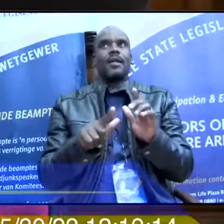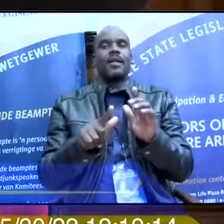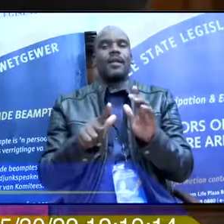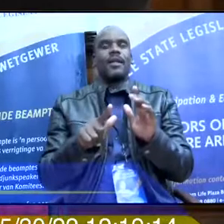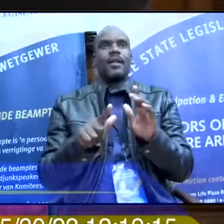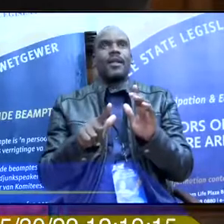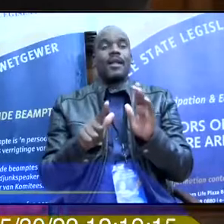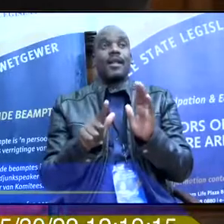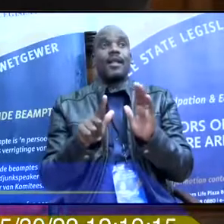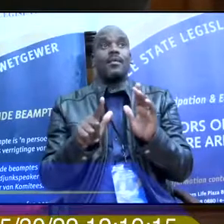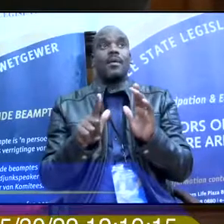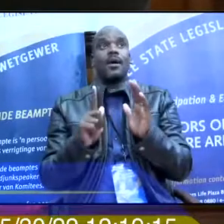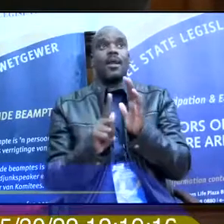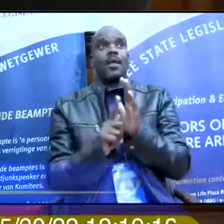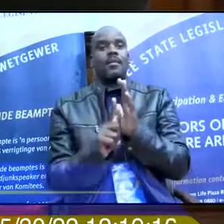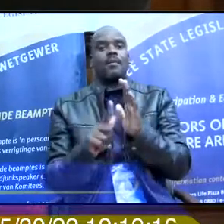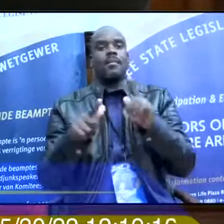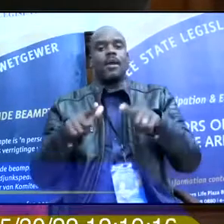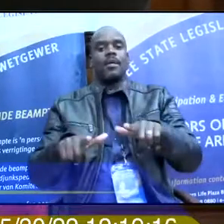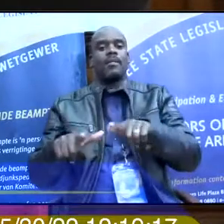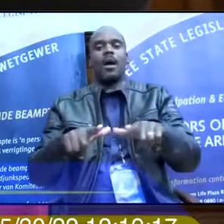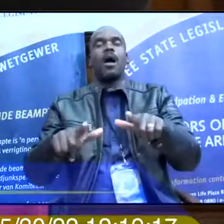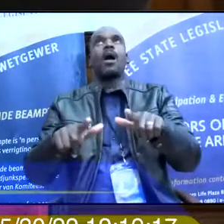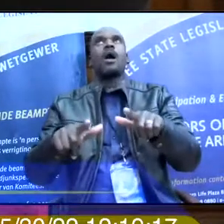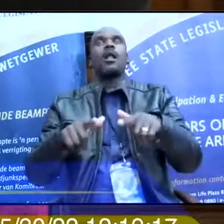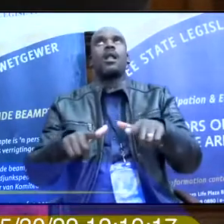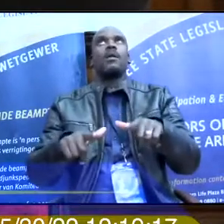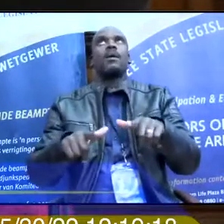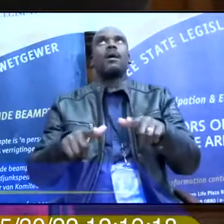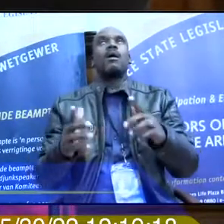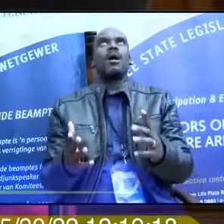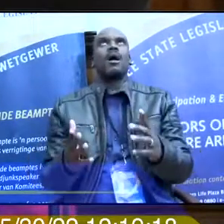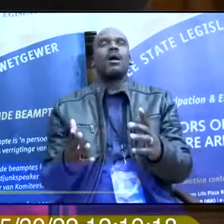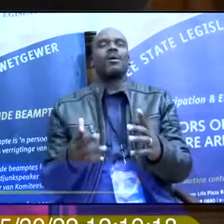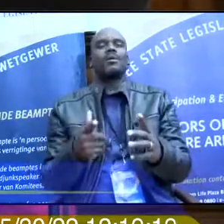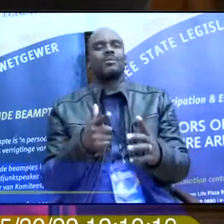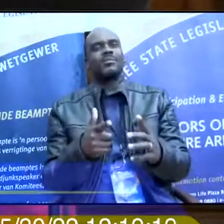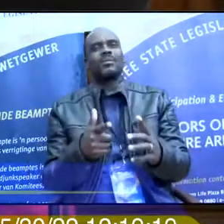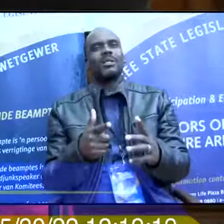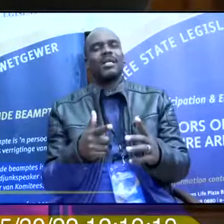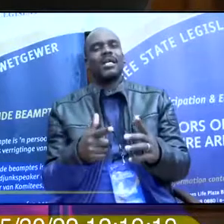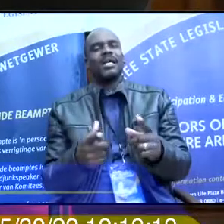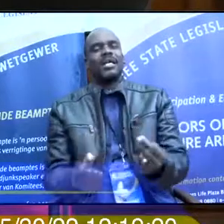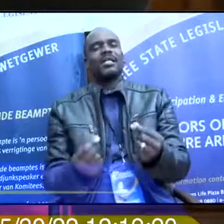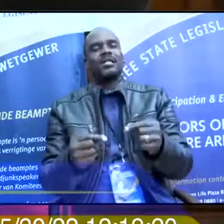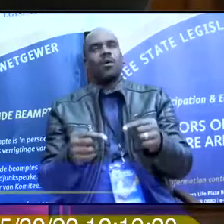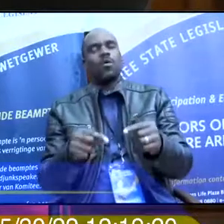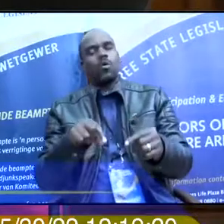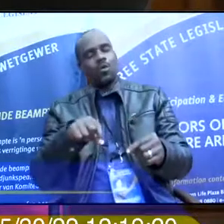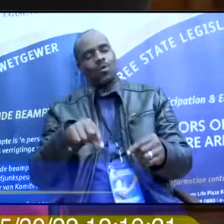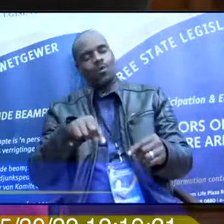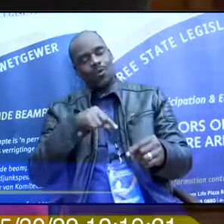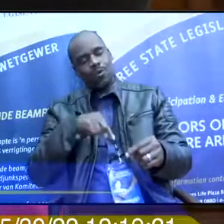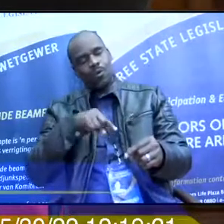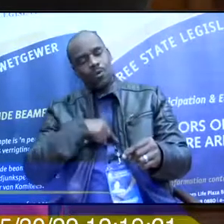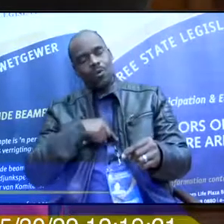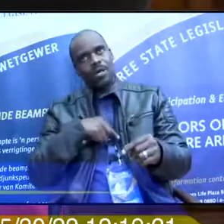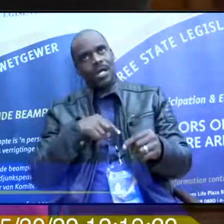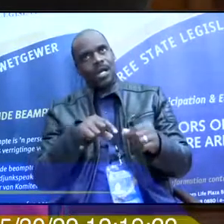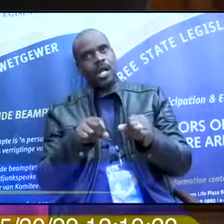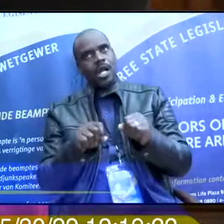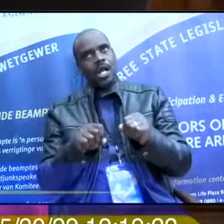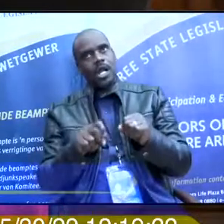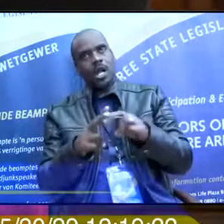and increasingly our people are being injured by unresisted firearms